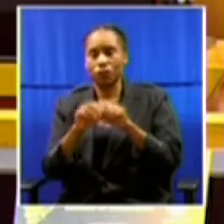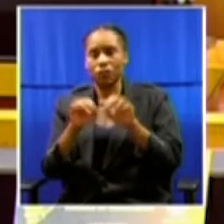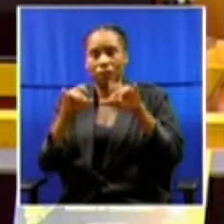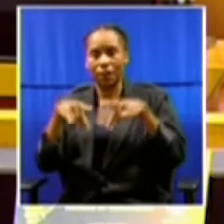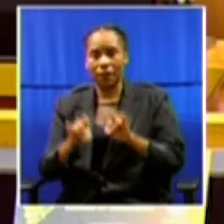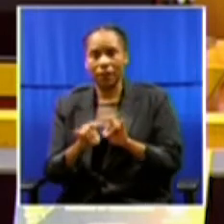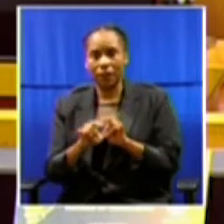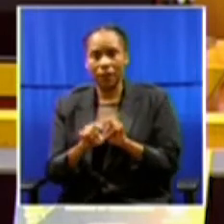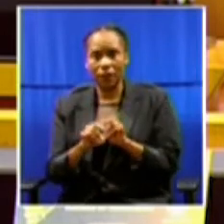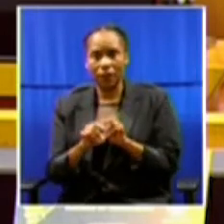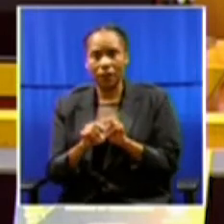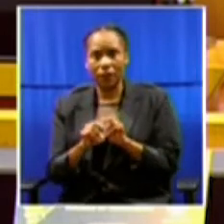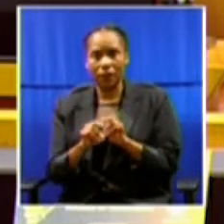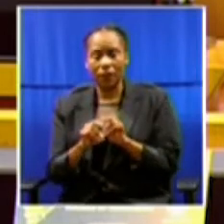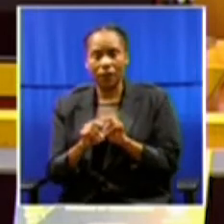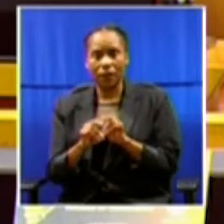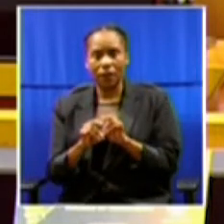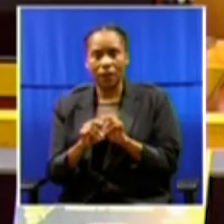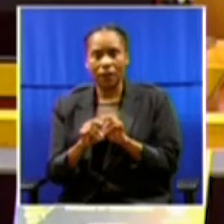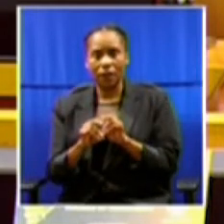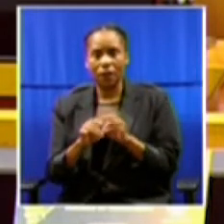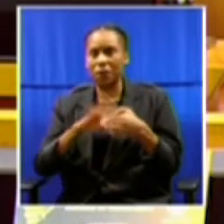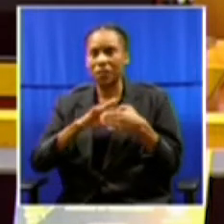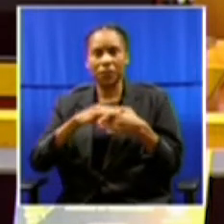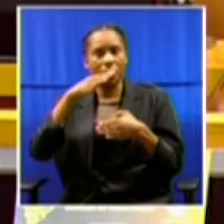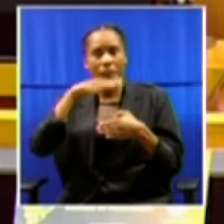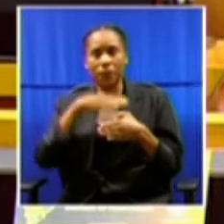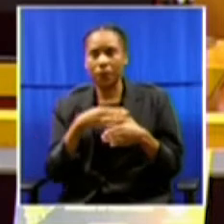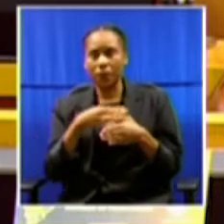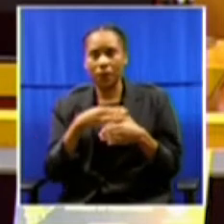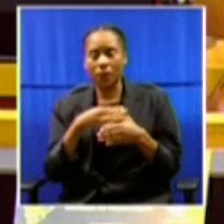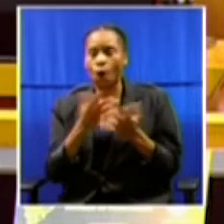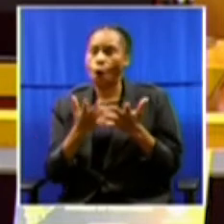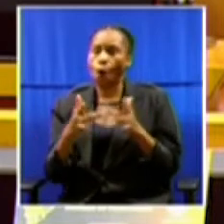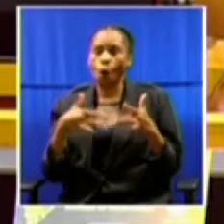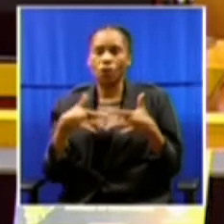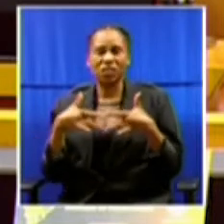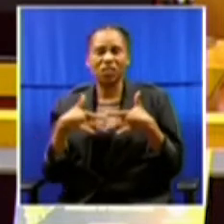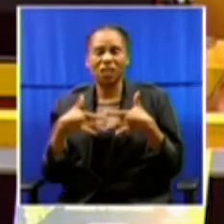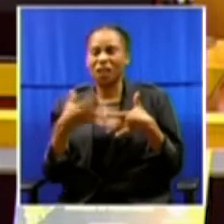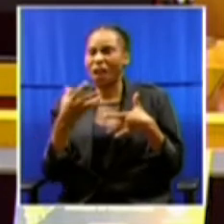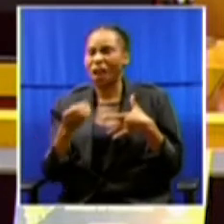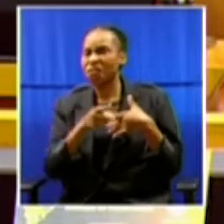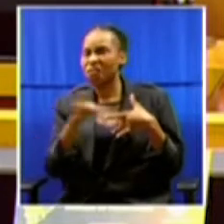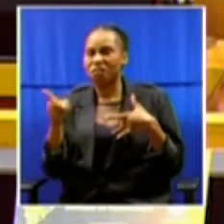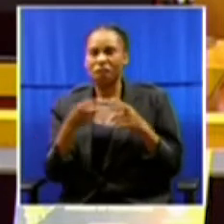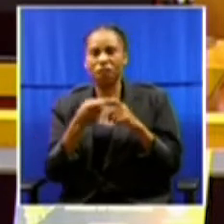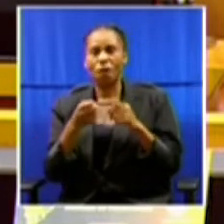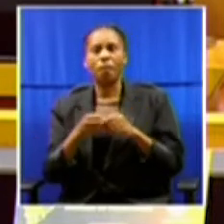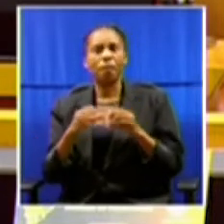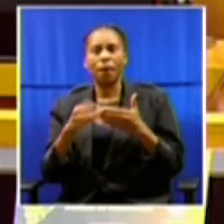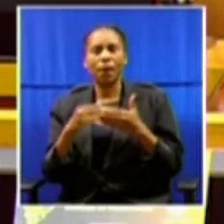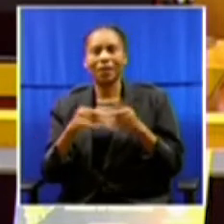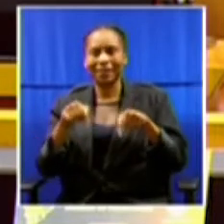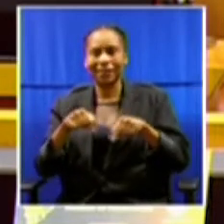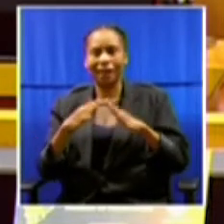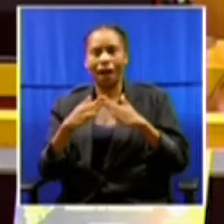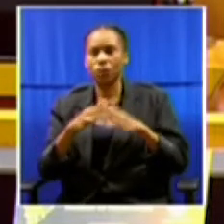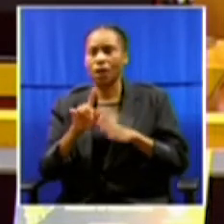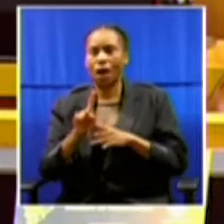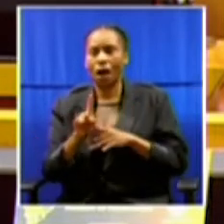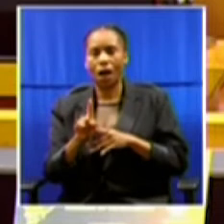is absolutely no reason, and there should be no concern from members in the House